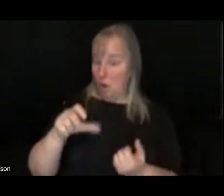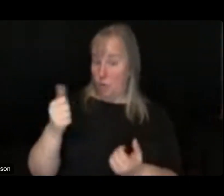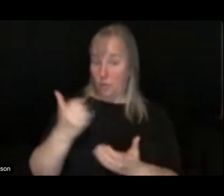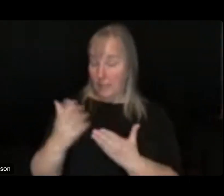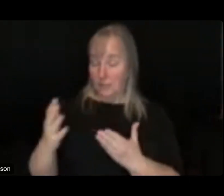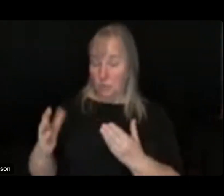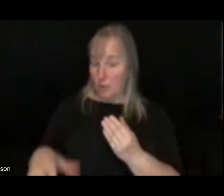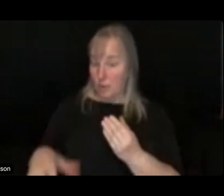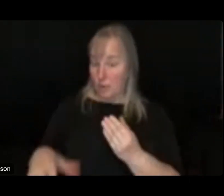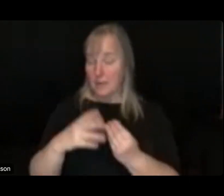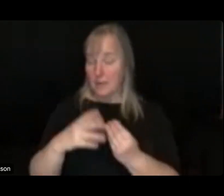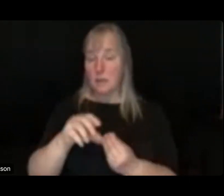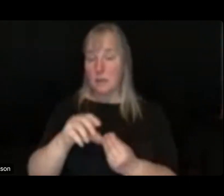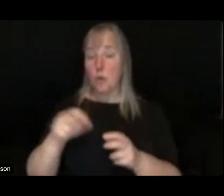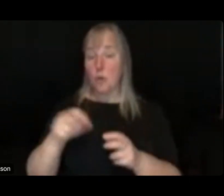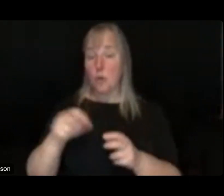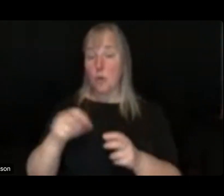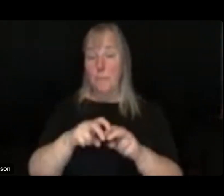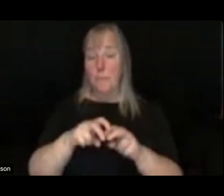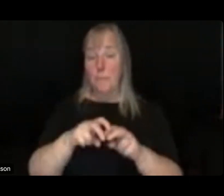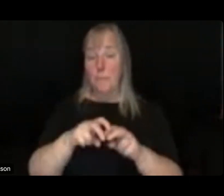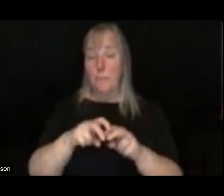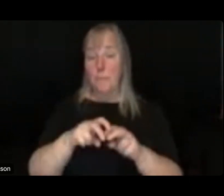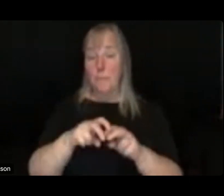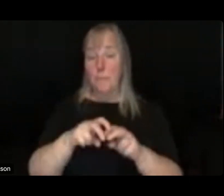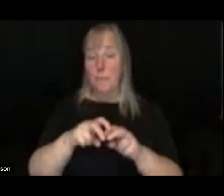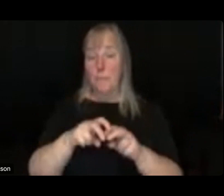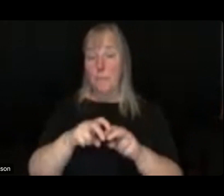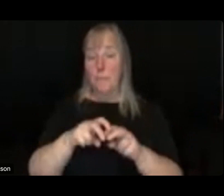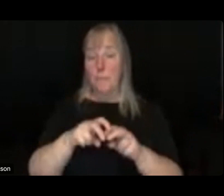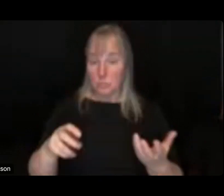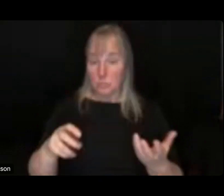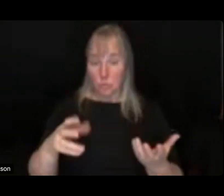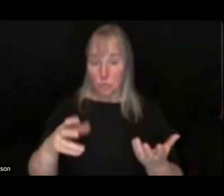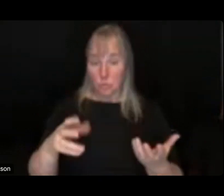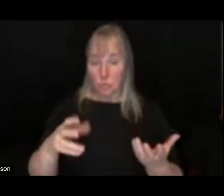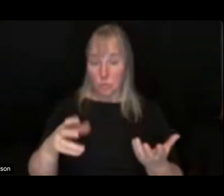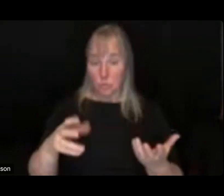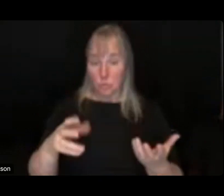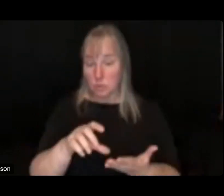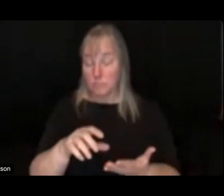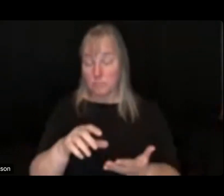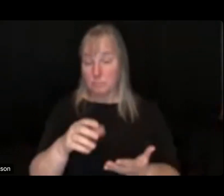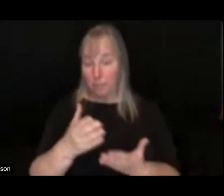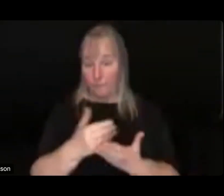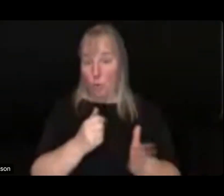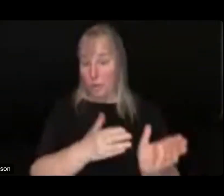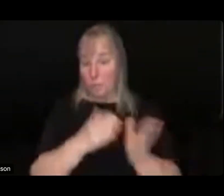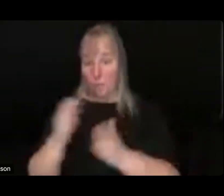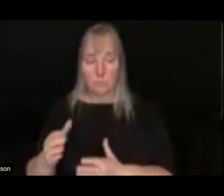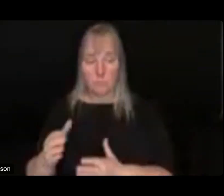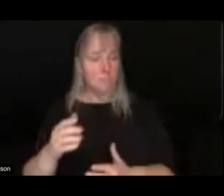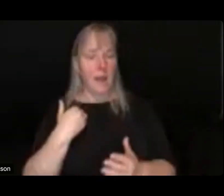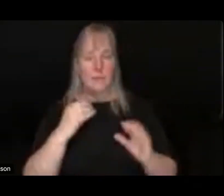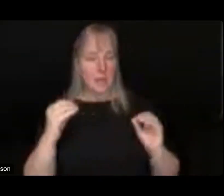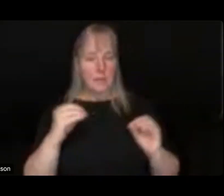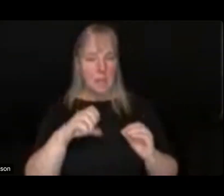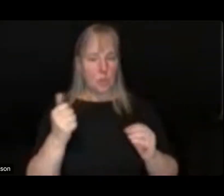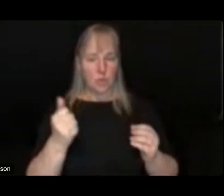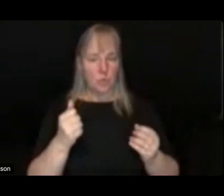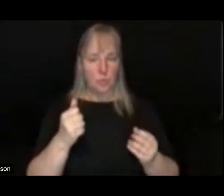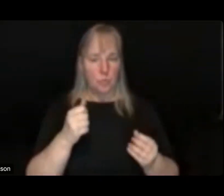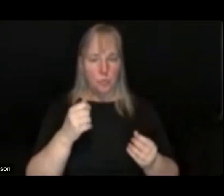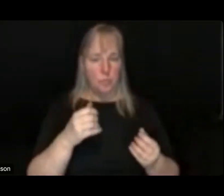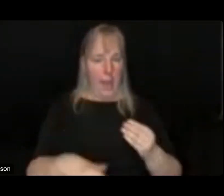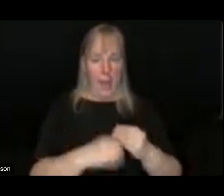the panel before we move on? I don't have anything else to add. The panel does. That'll be great.